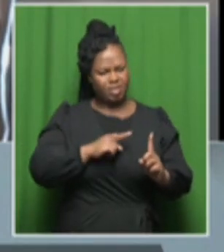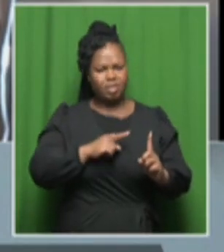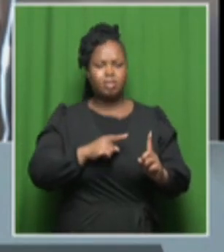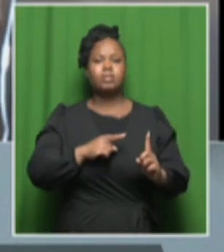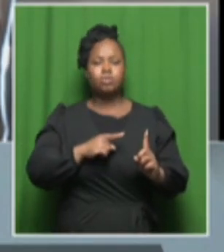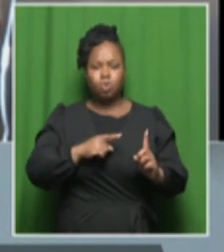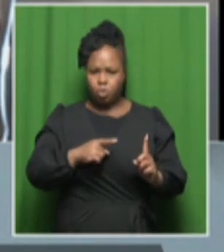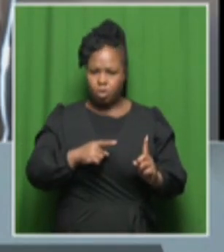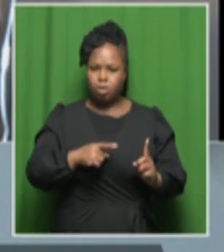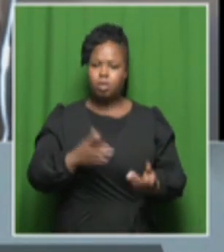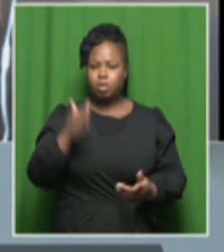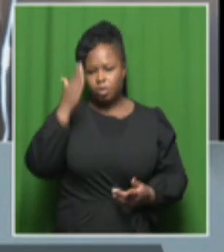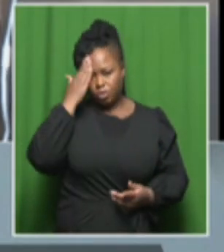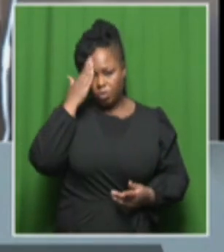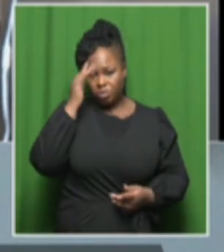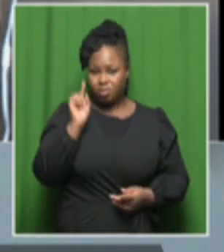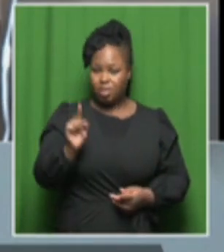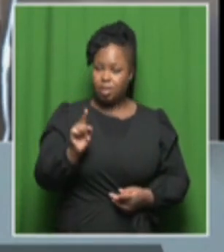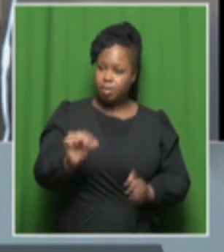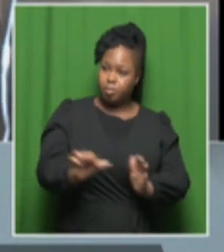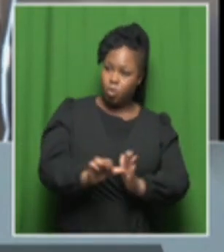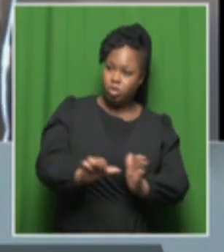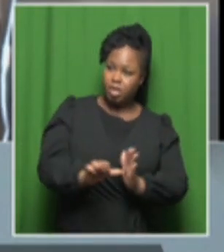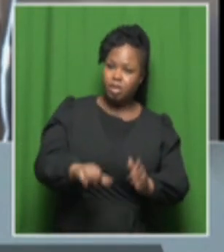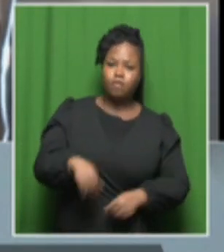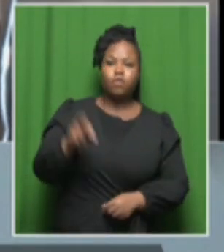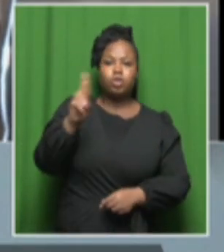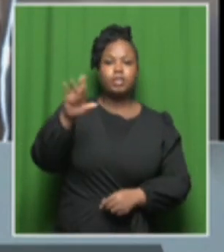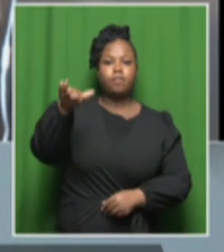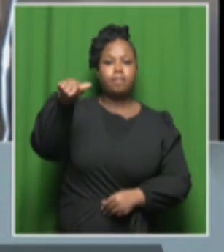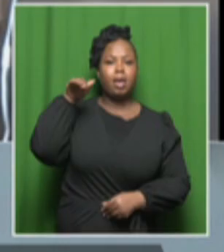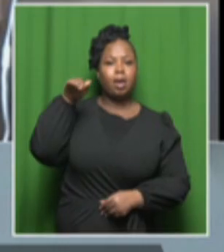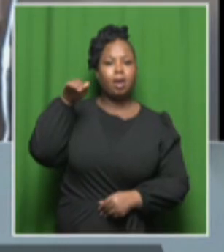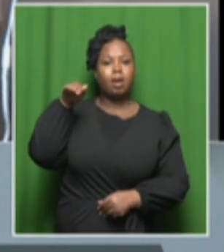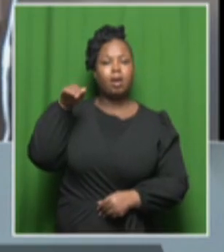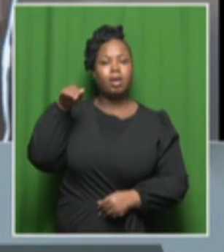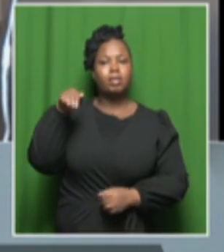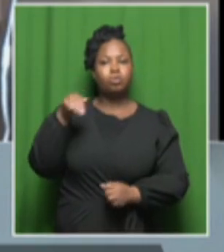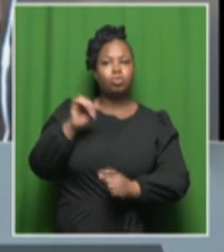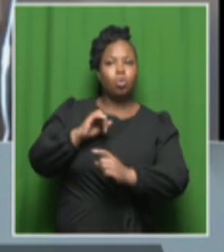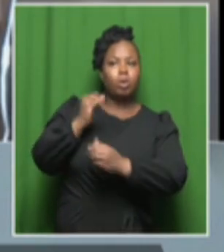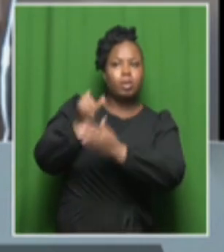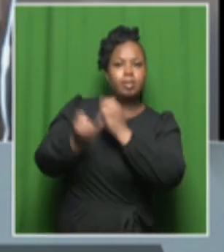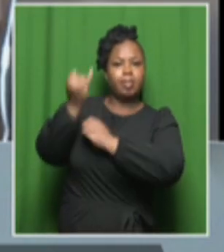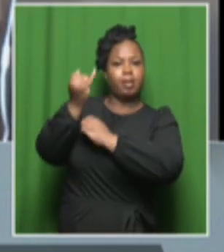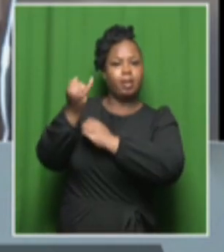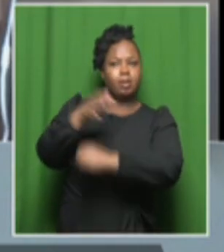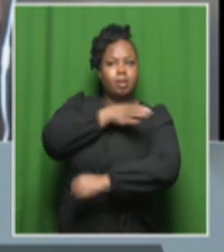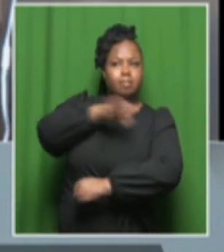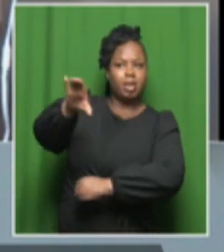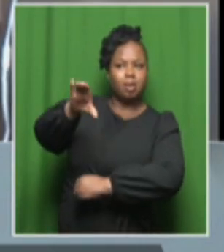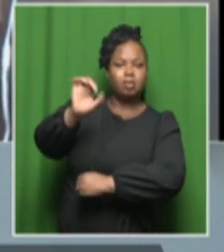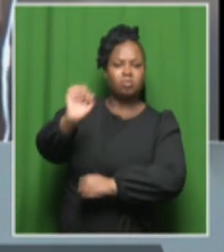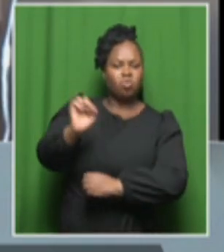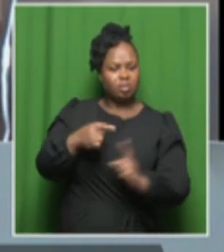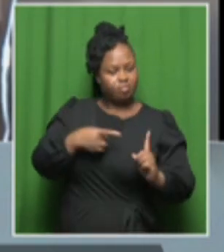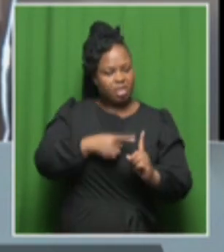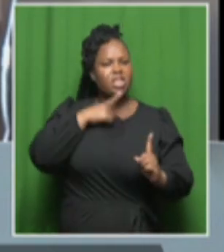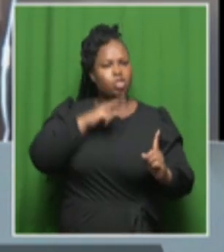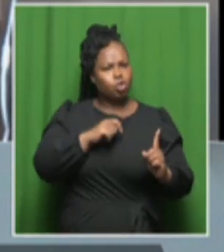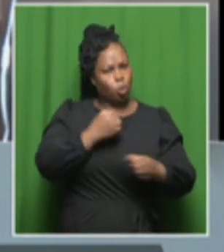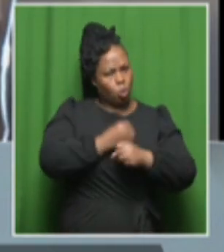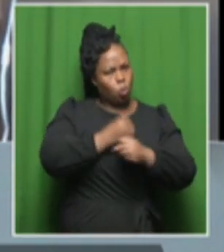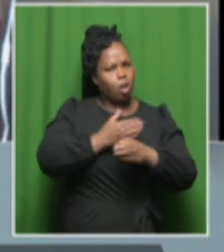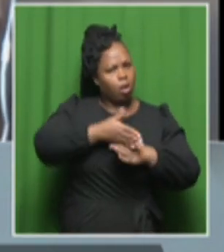how safeguarding the independence and the mandate of the South African Reserve Bank works. Again, it talks to a lot